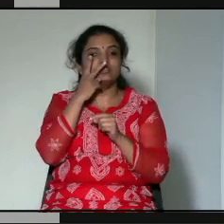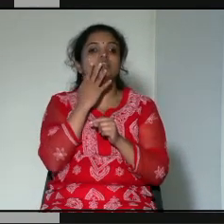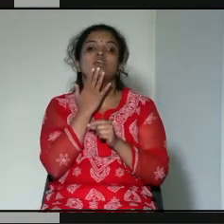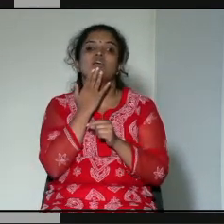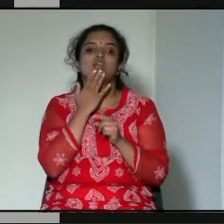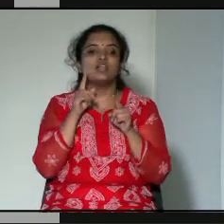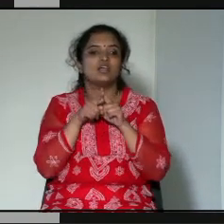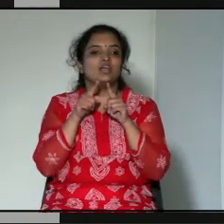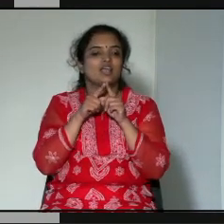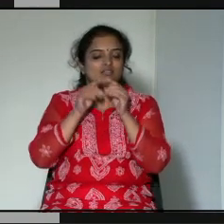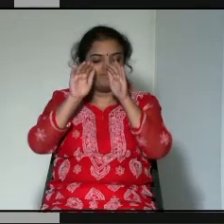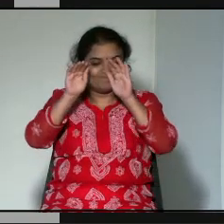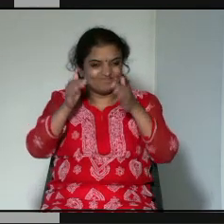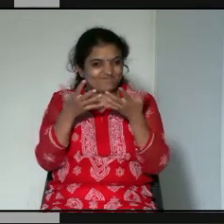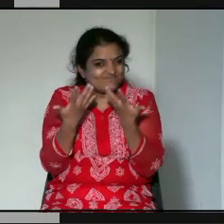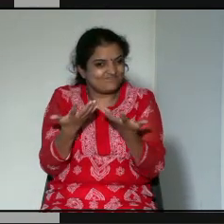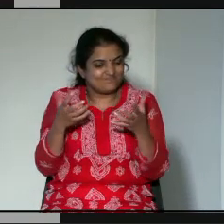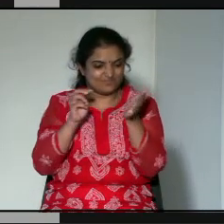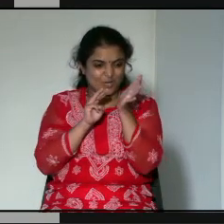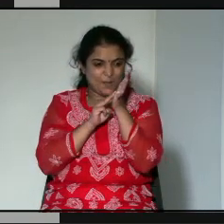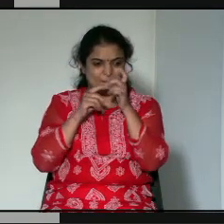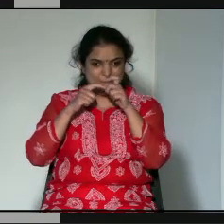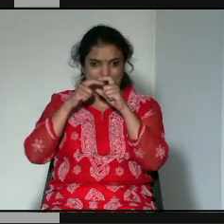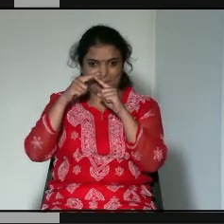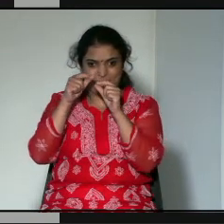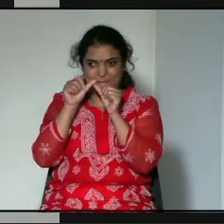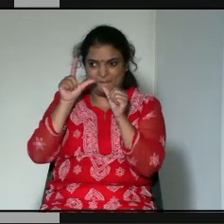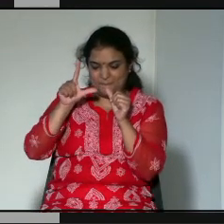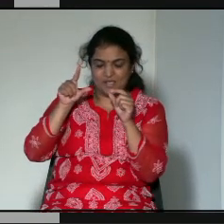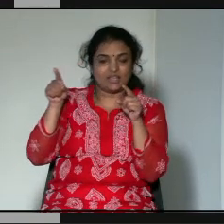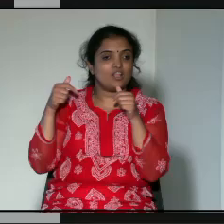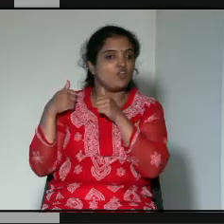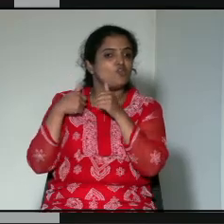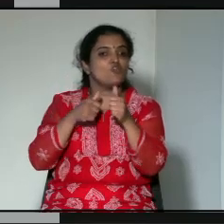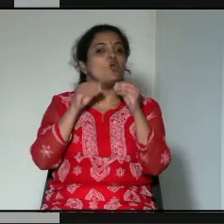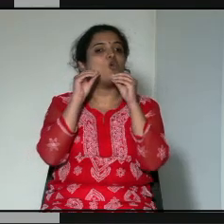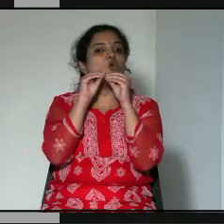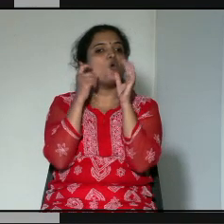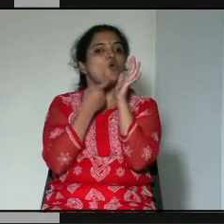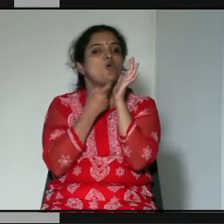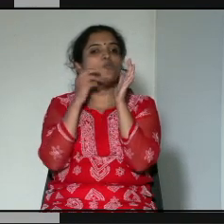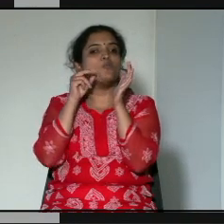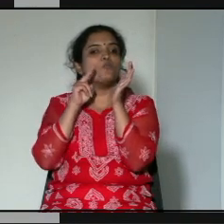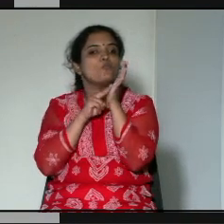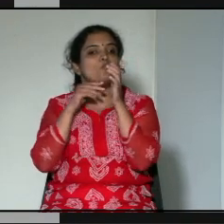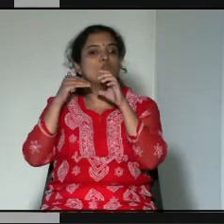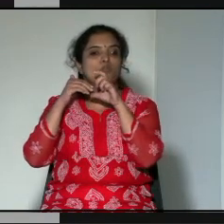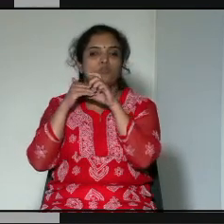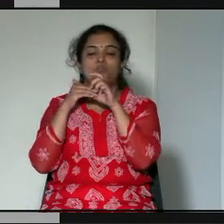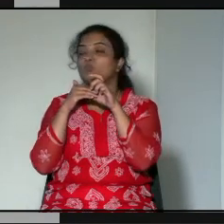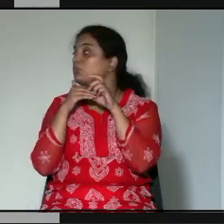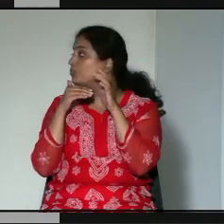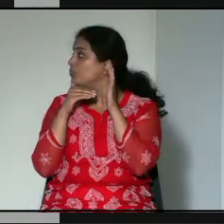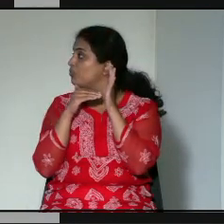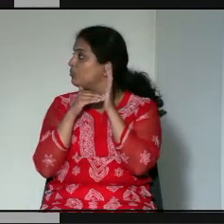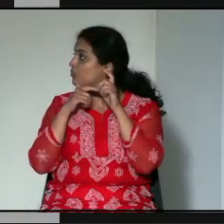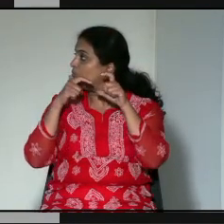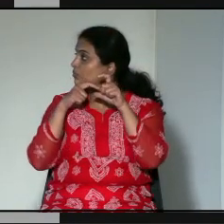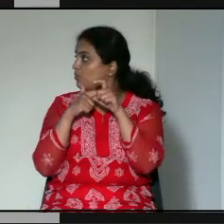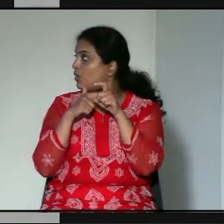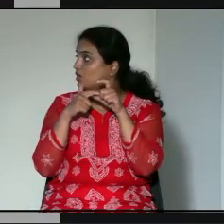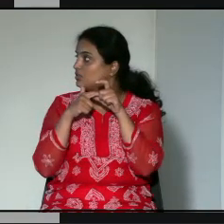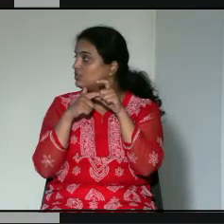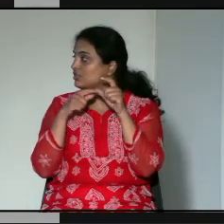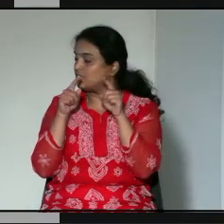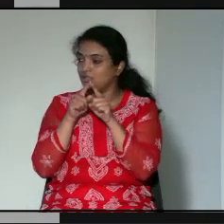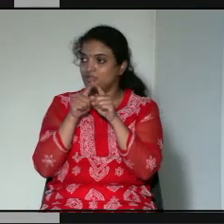house. The sculpture she's holding is actually upstairs. It's the mother and child piece. I didn't notice it myself till